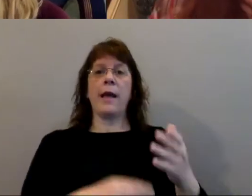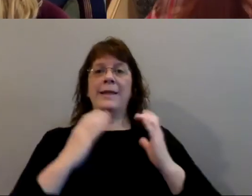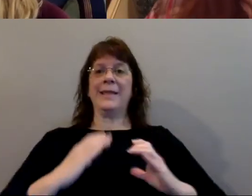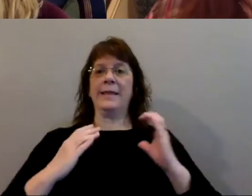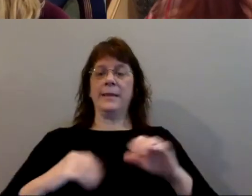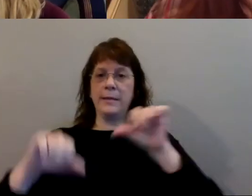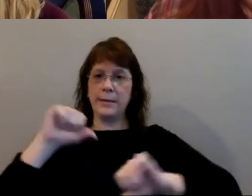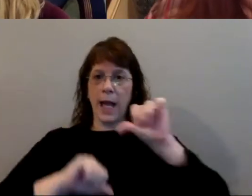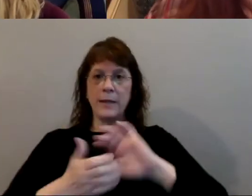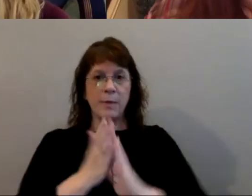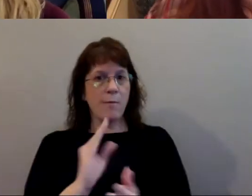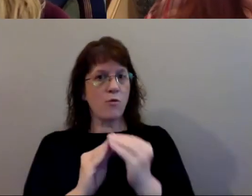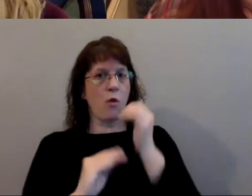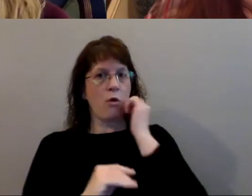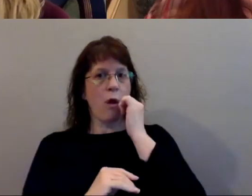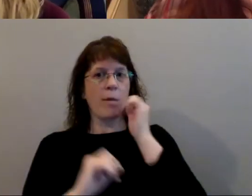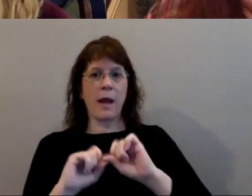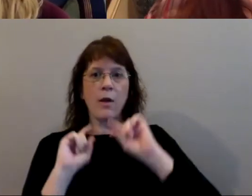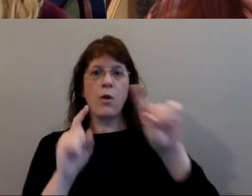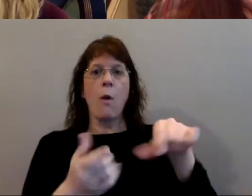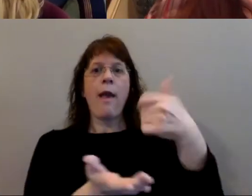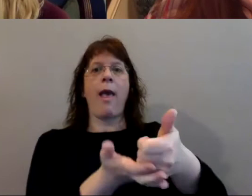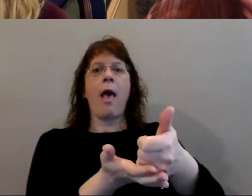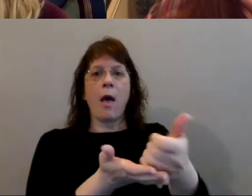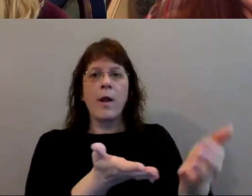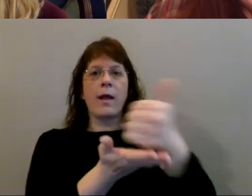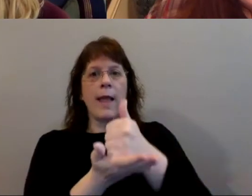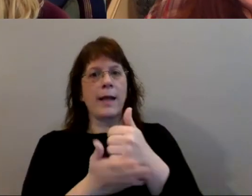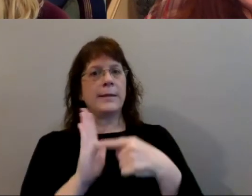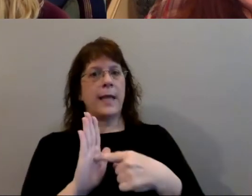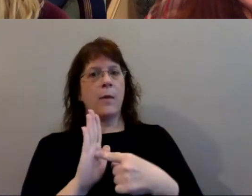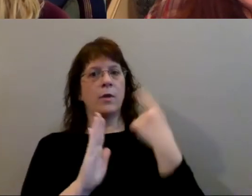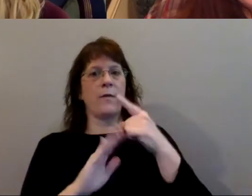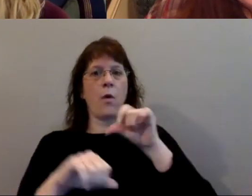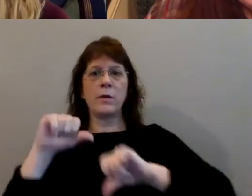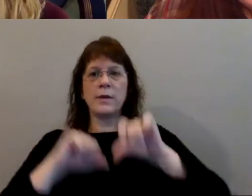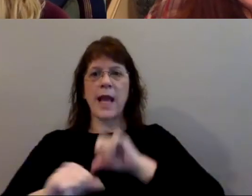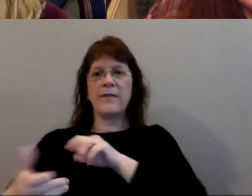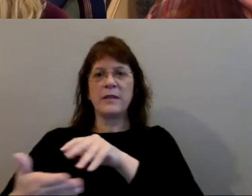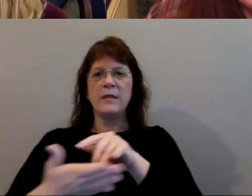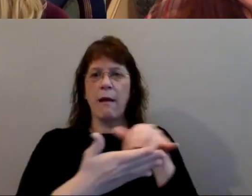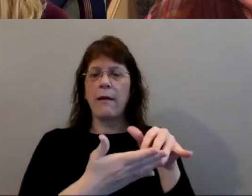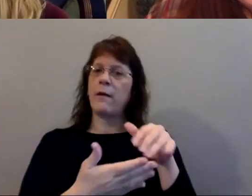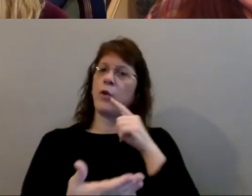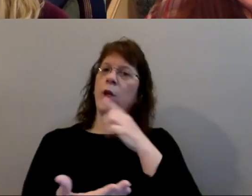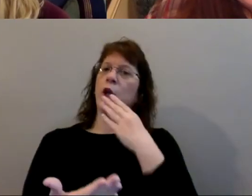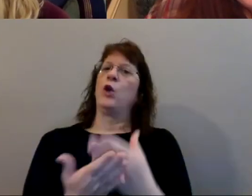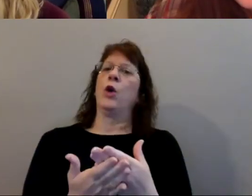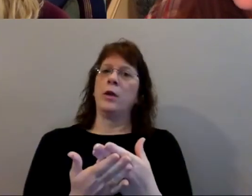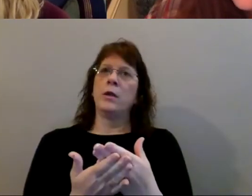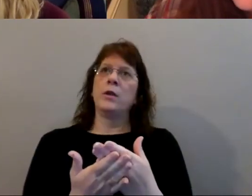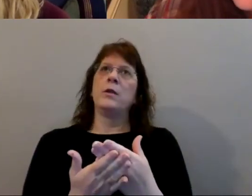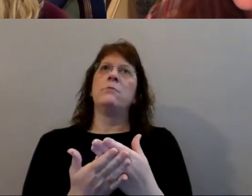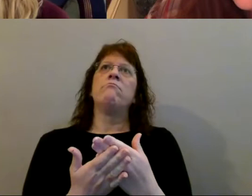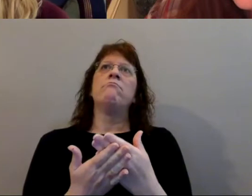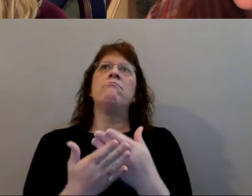more and more common, where you can go help like collect samples for a scientific study. And it's just a very cool introduction to how